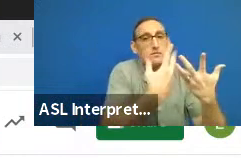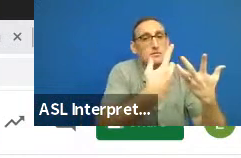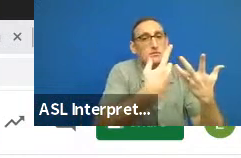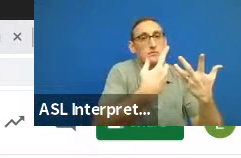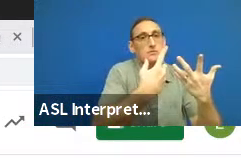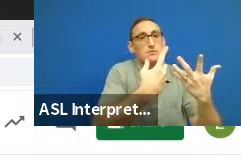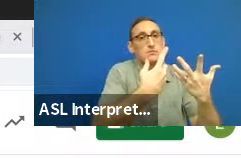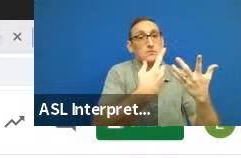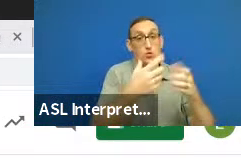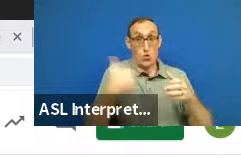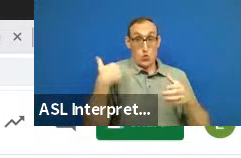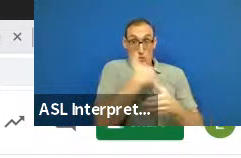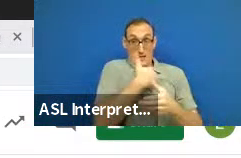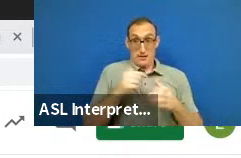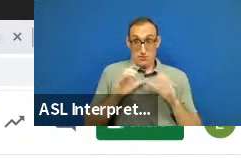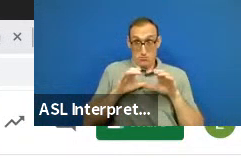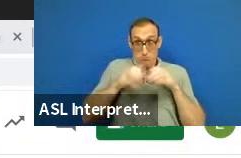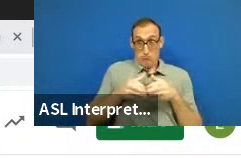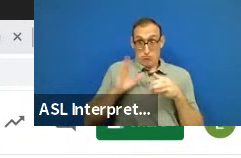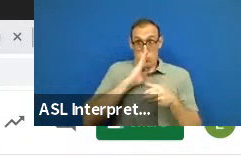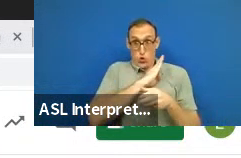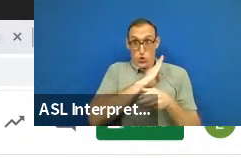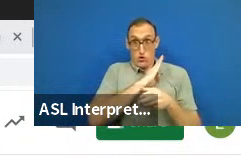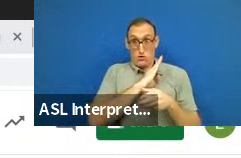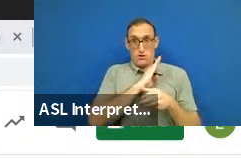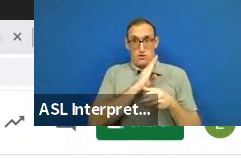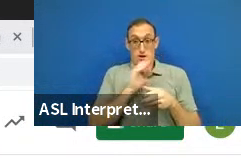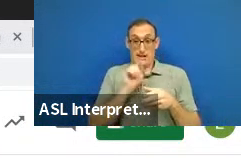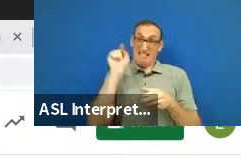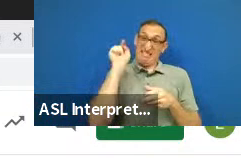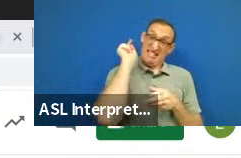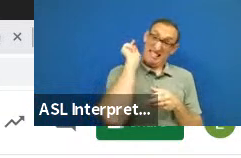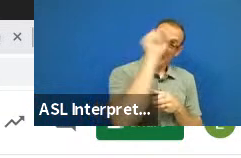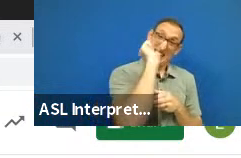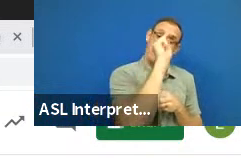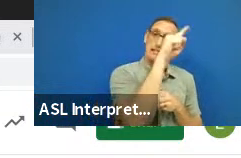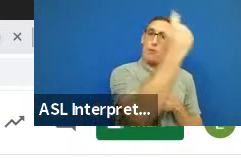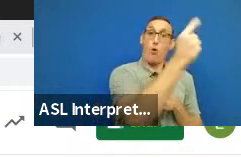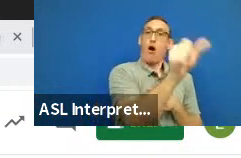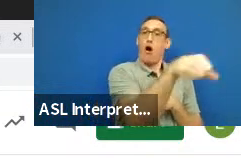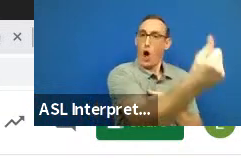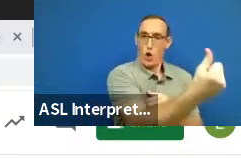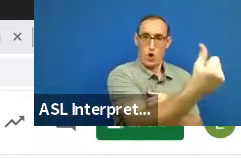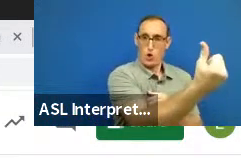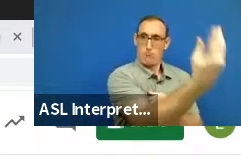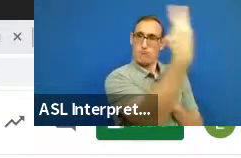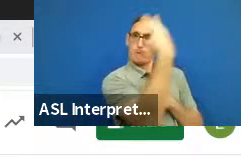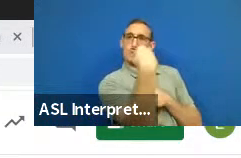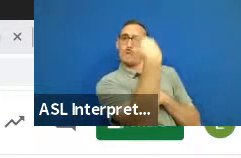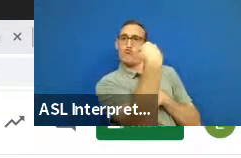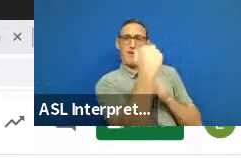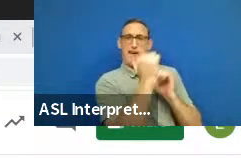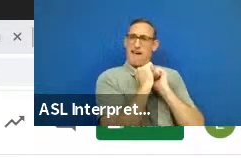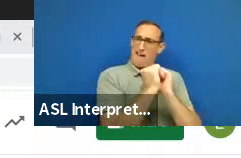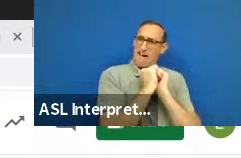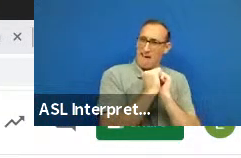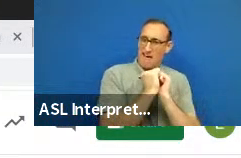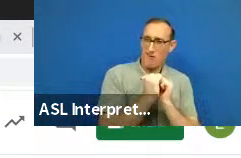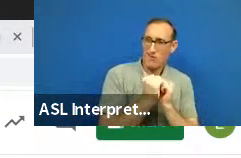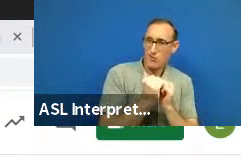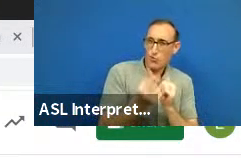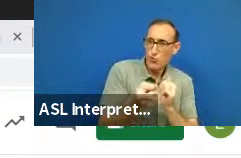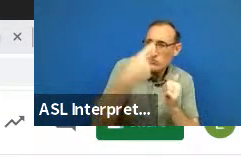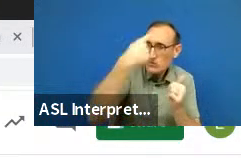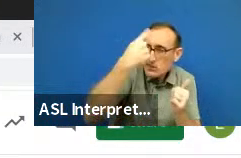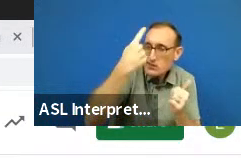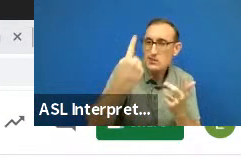And the money we spend on that is going to be up to us. But I don't think it has to be